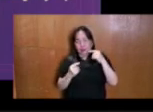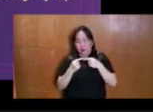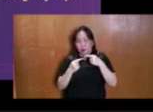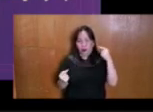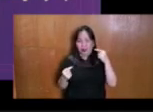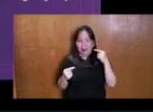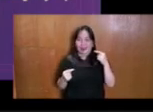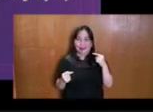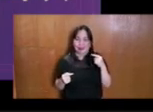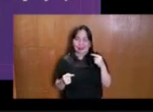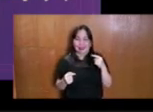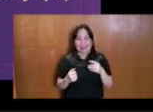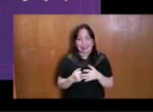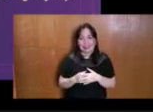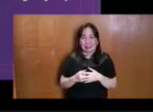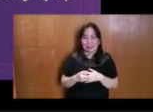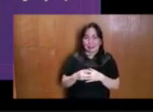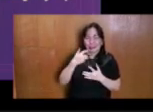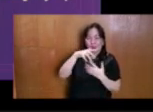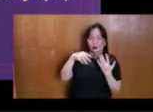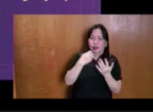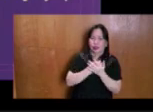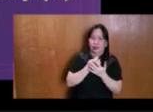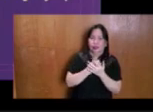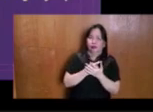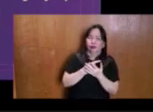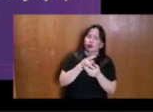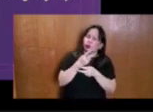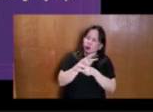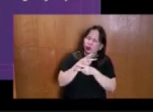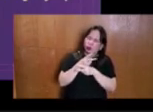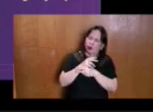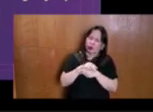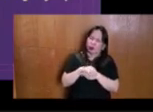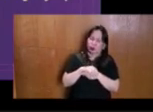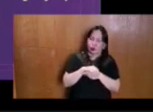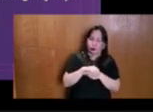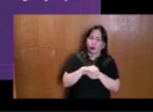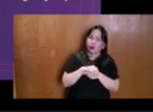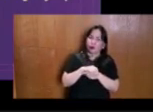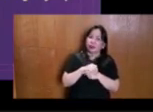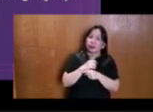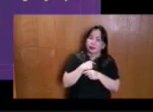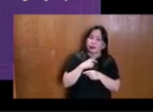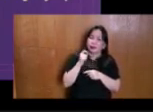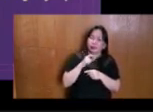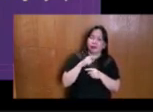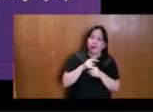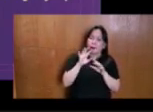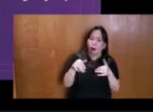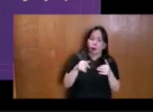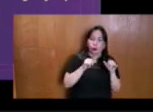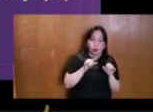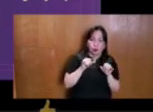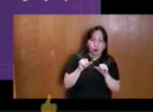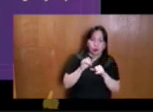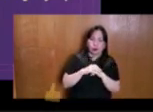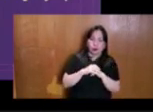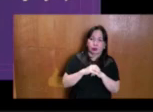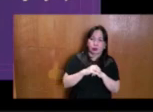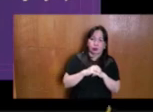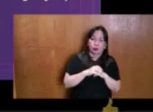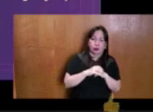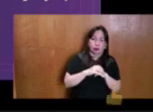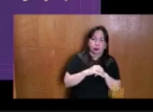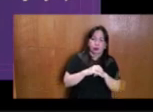inequalities in social inequality. So it's very dangerous that way. So there have to be measures to address